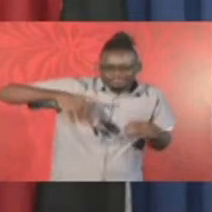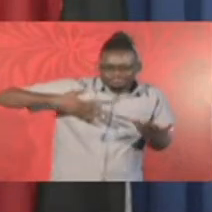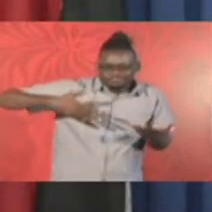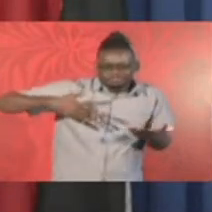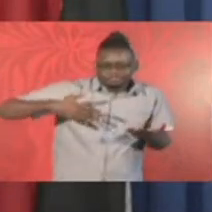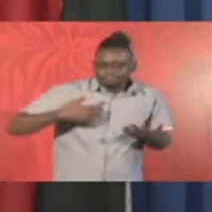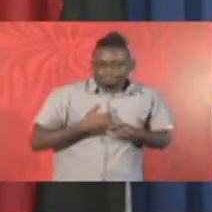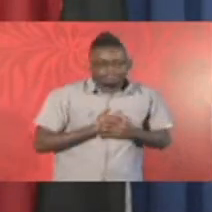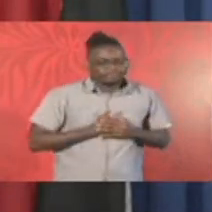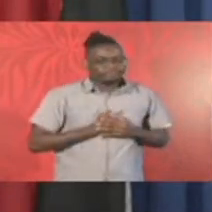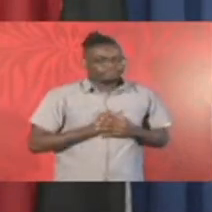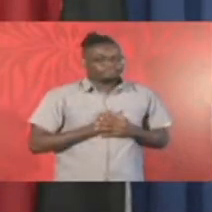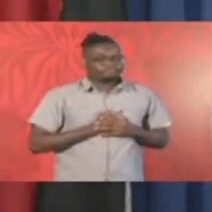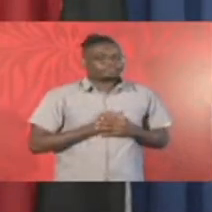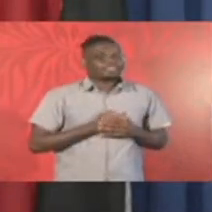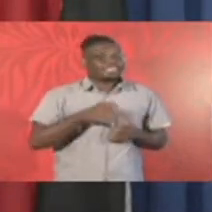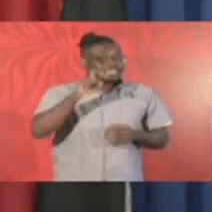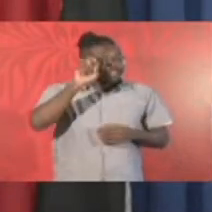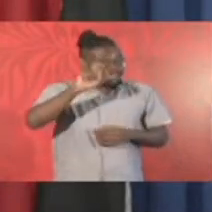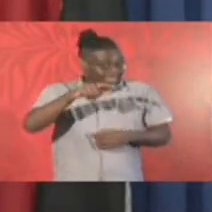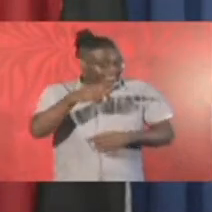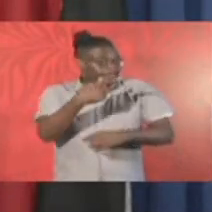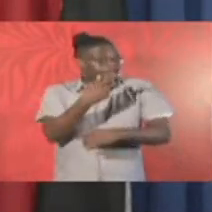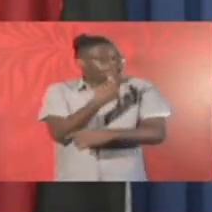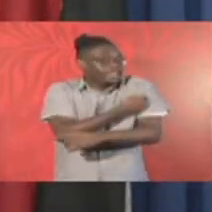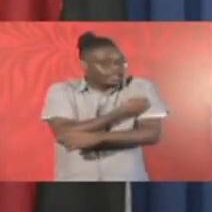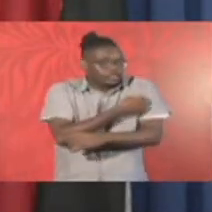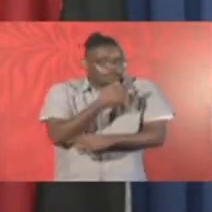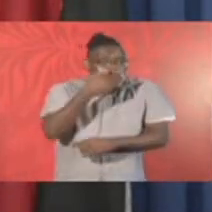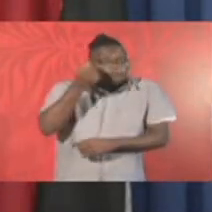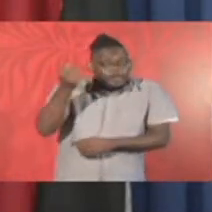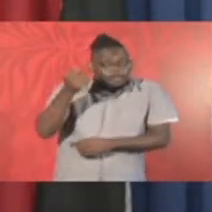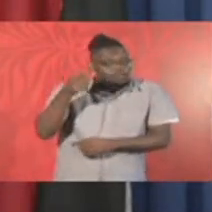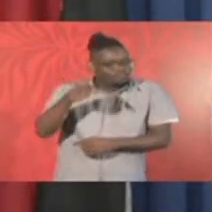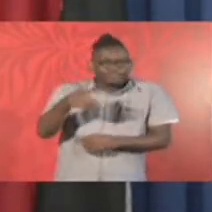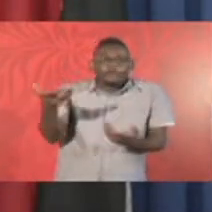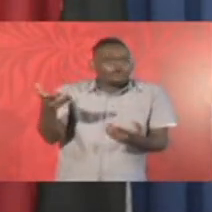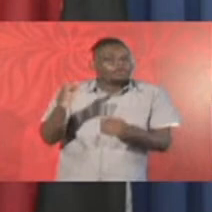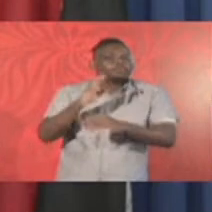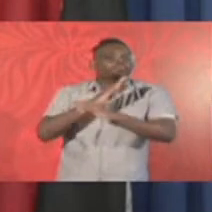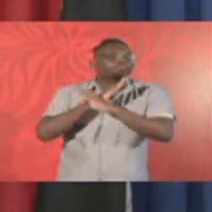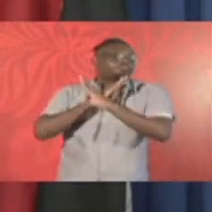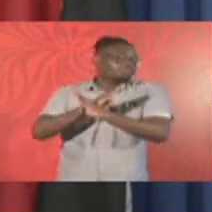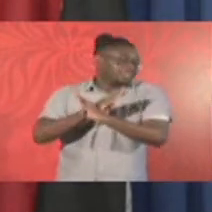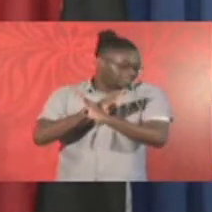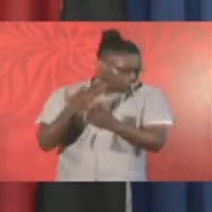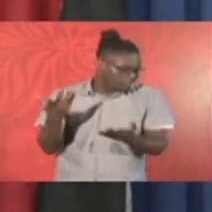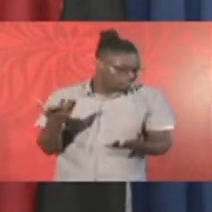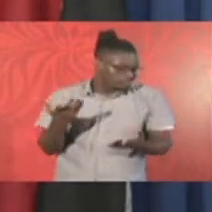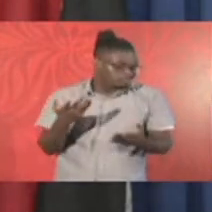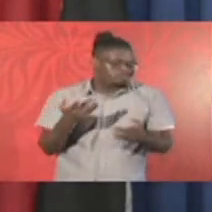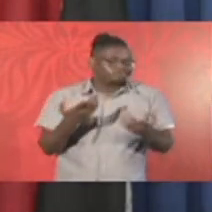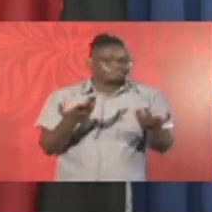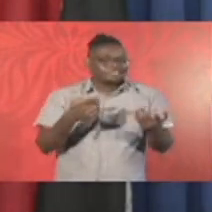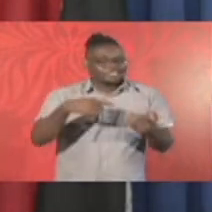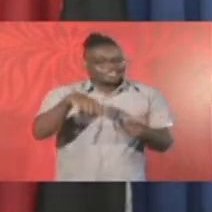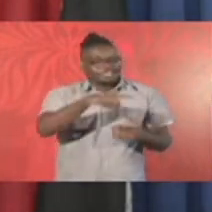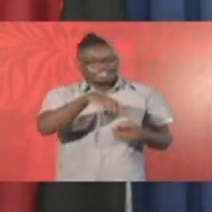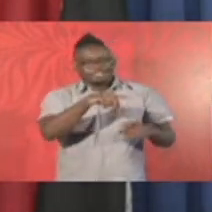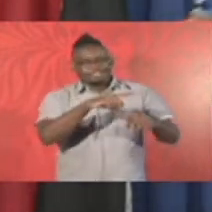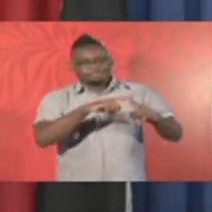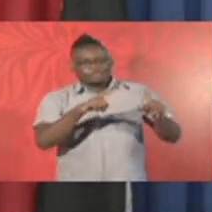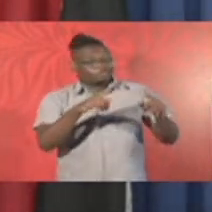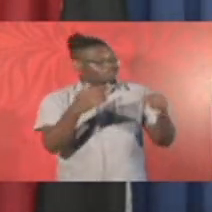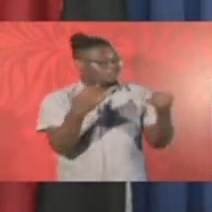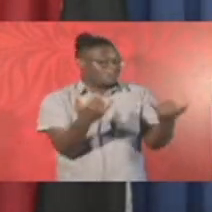be better off than being unvaccinated. And we're being told that only